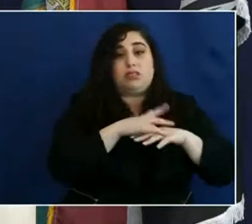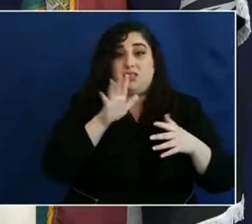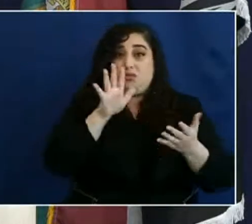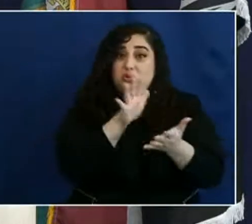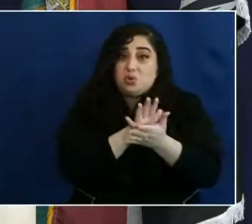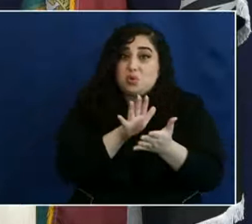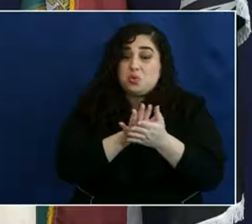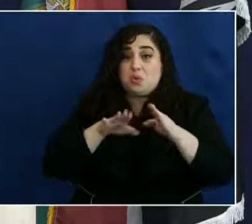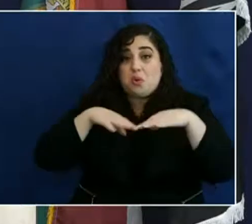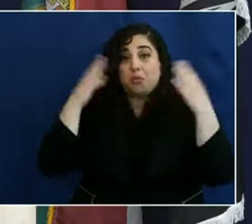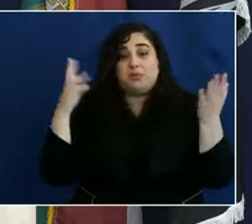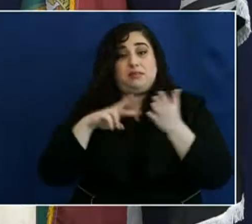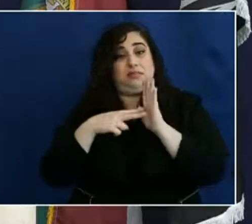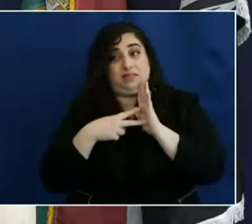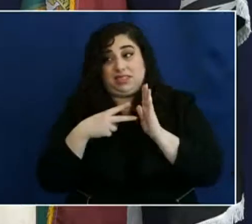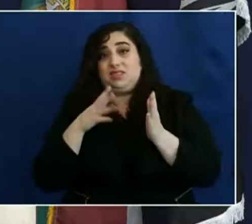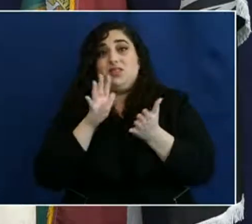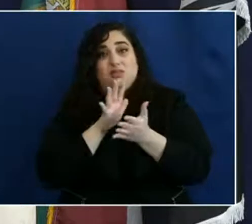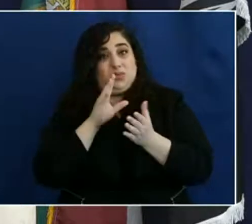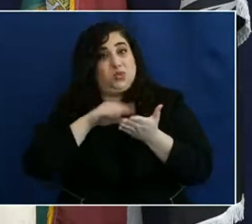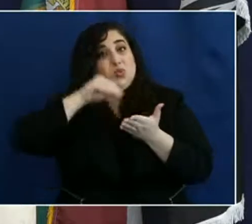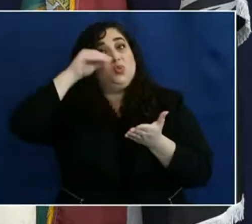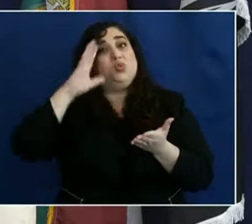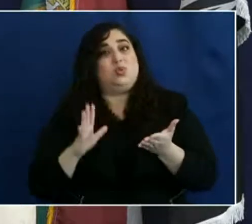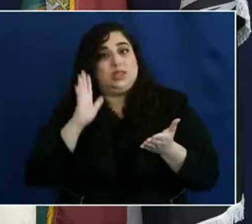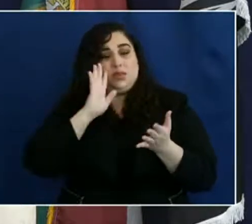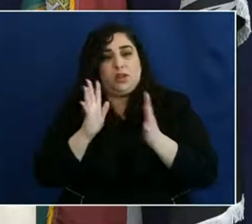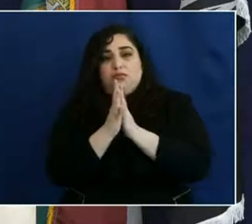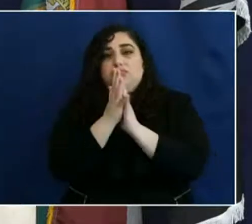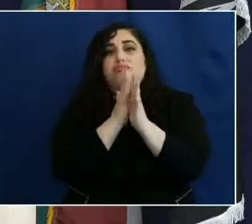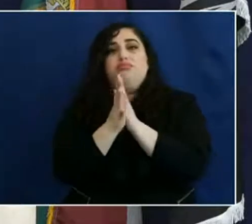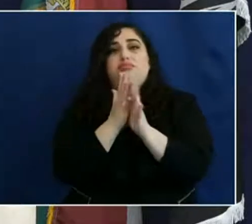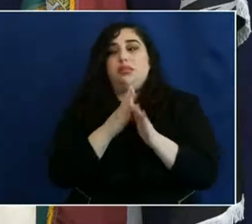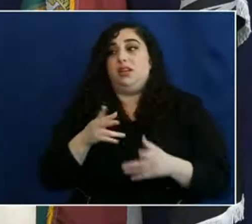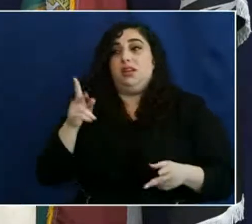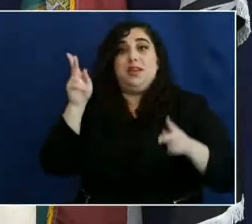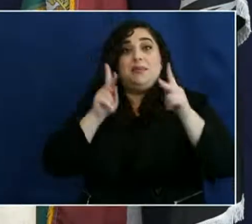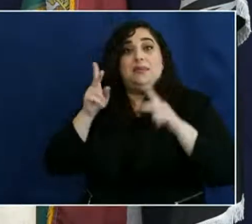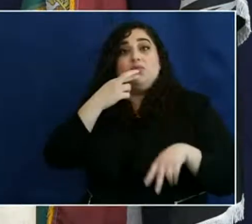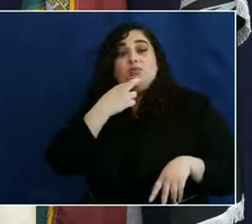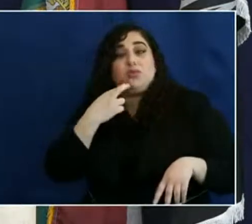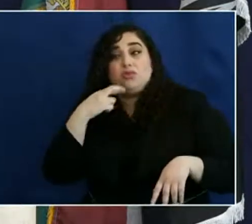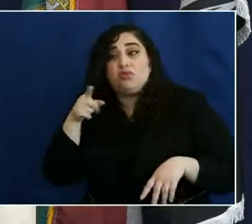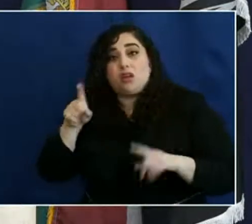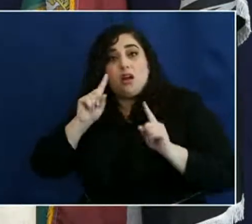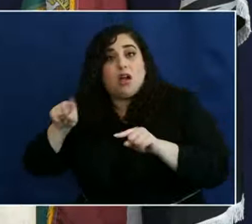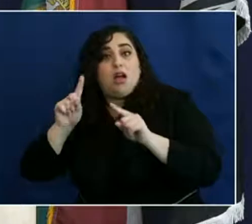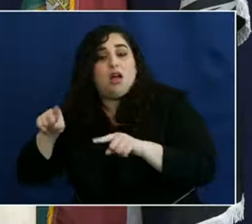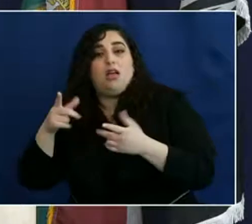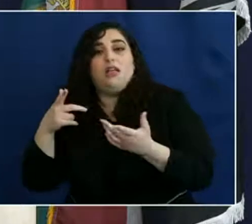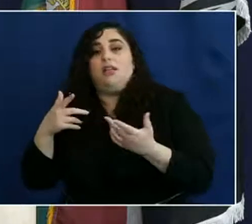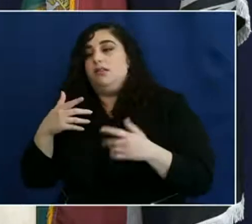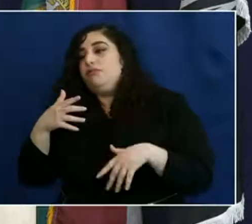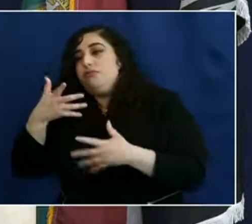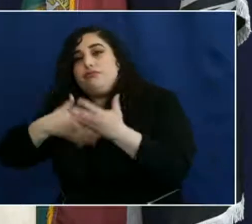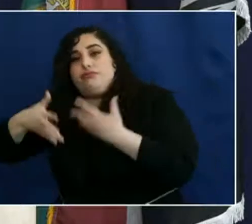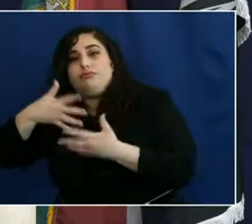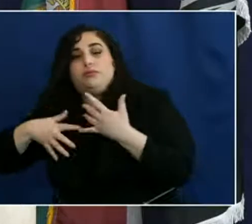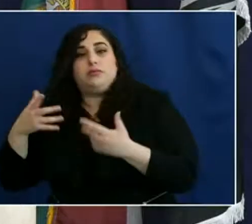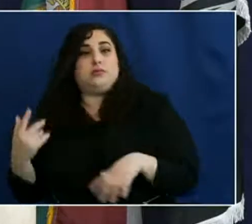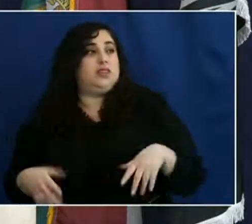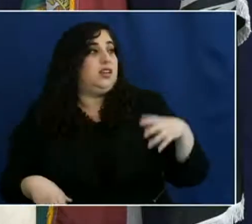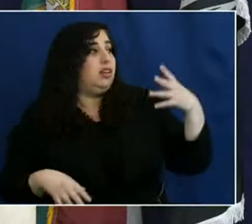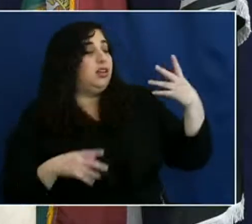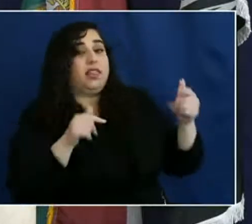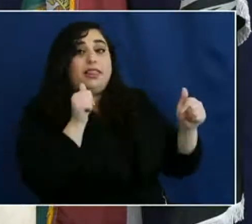together at schools. You're going to open indoor dining, more people are going to be together at indoor dining. You're going to open some of these outdoor venues and opportunities, and there's going to be more